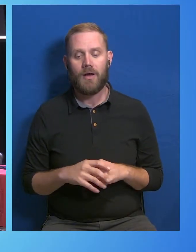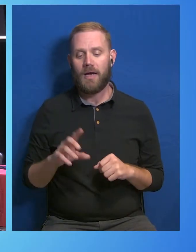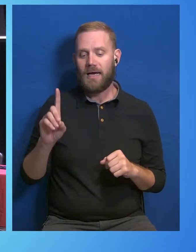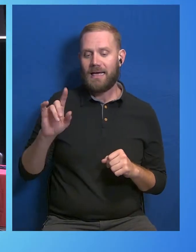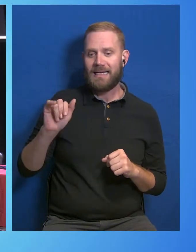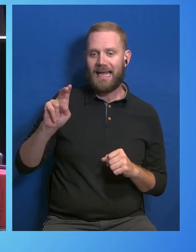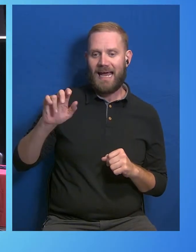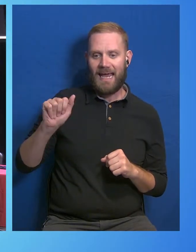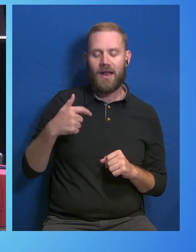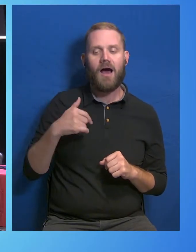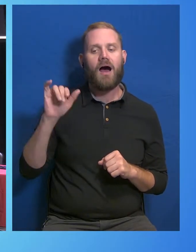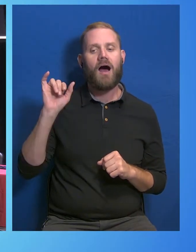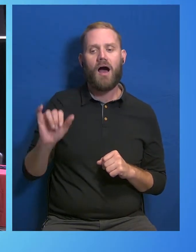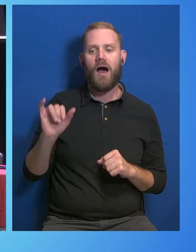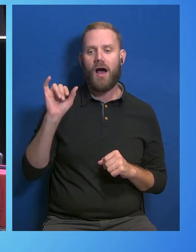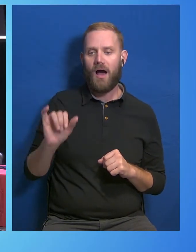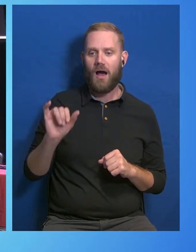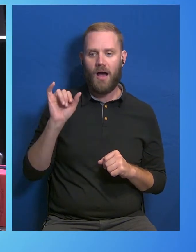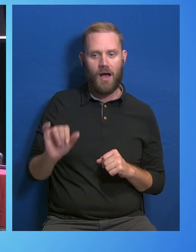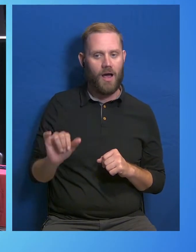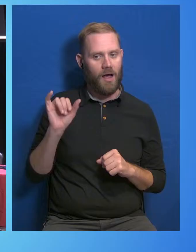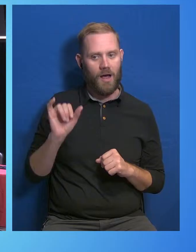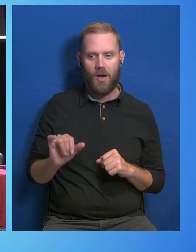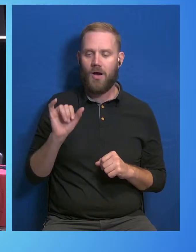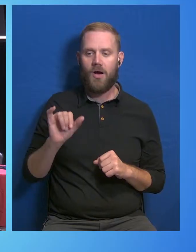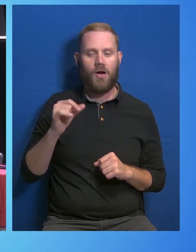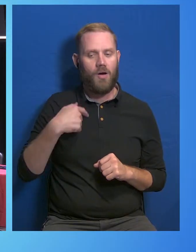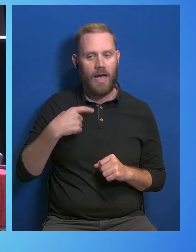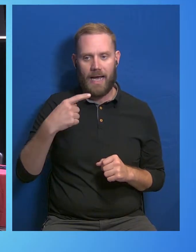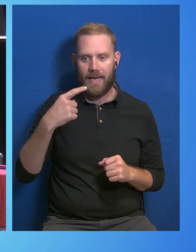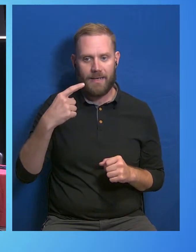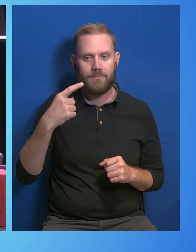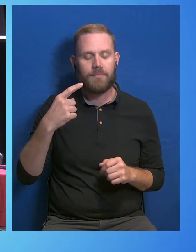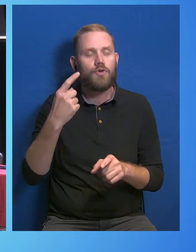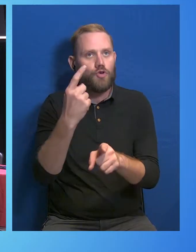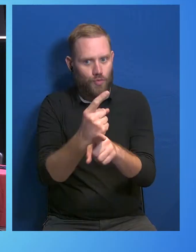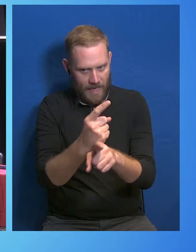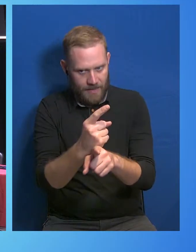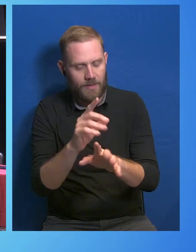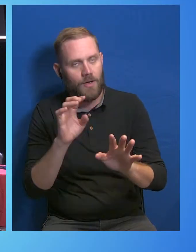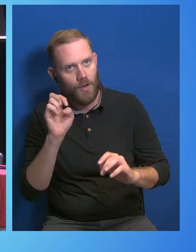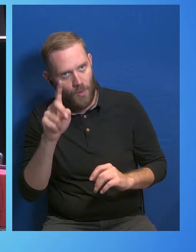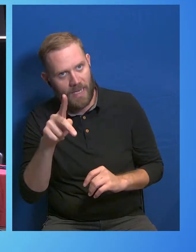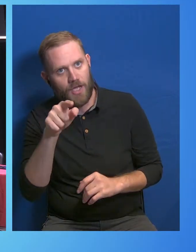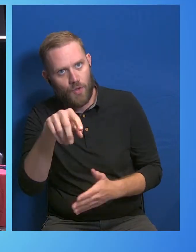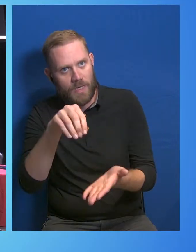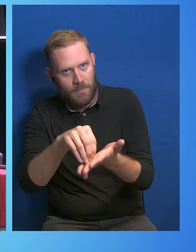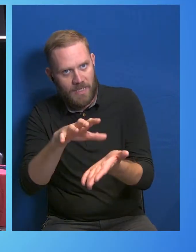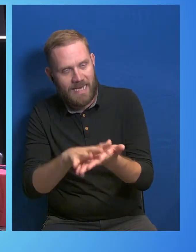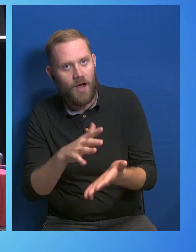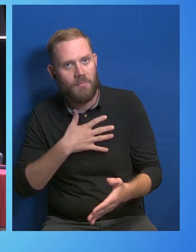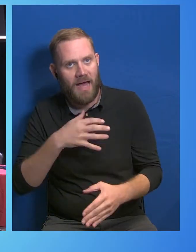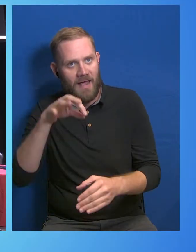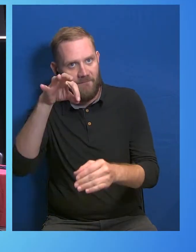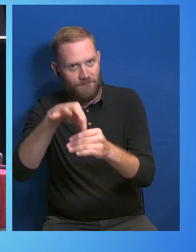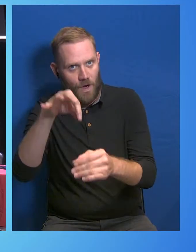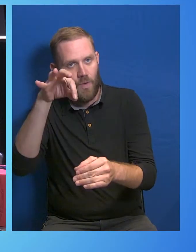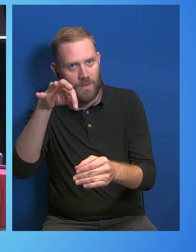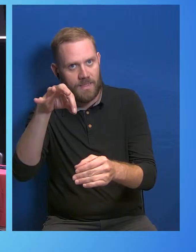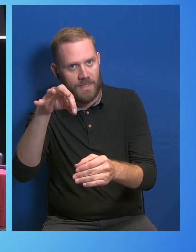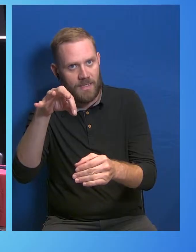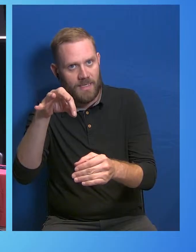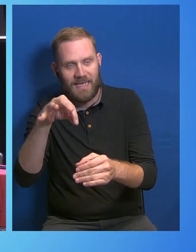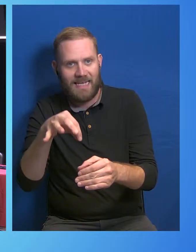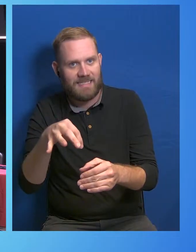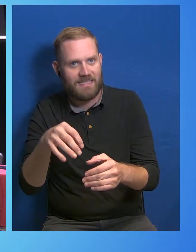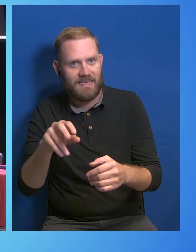Oh, then, okay, then you can, correct, then you can document my vote as